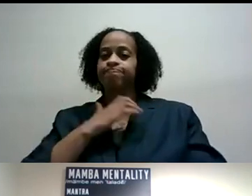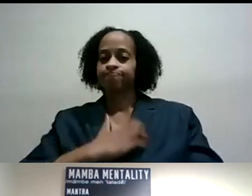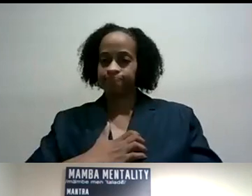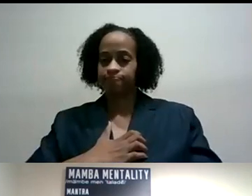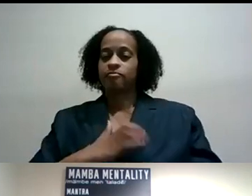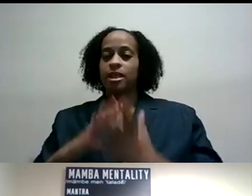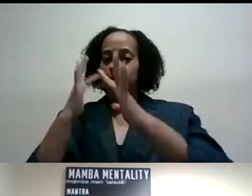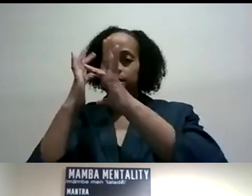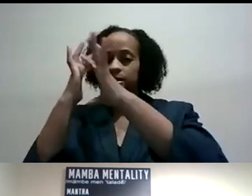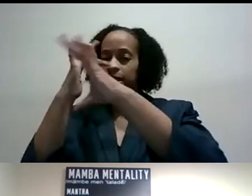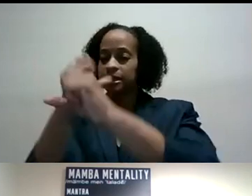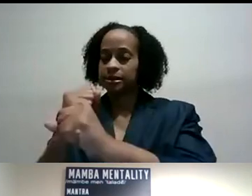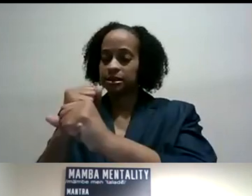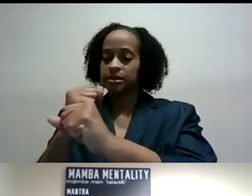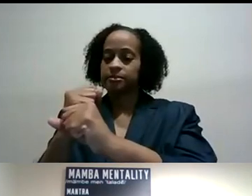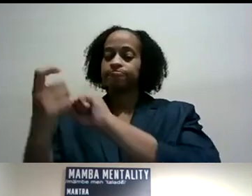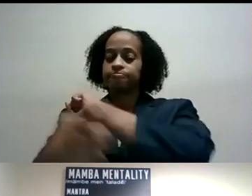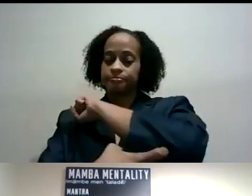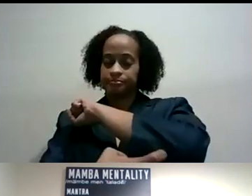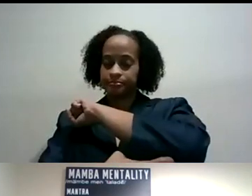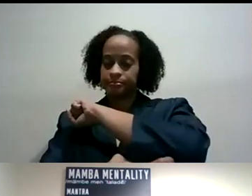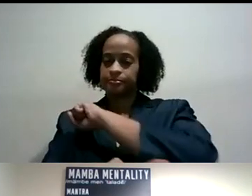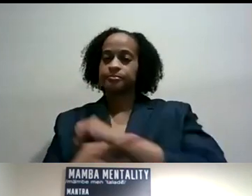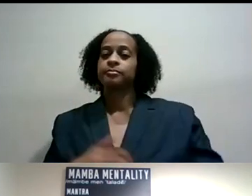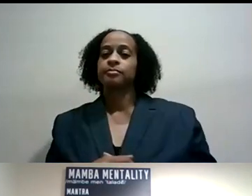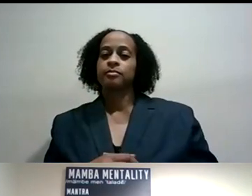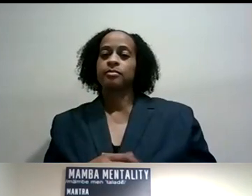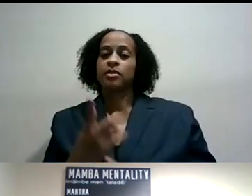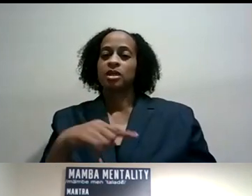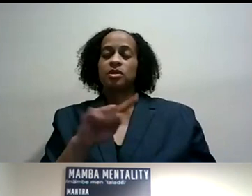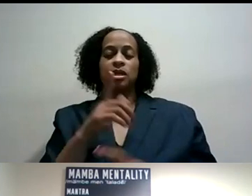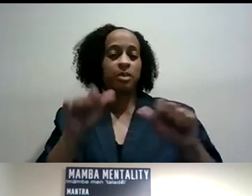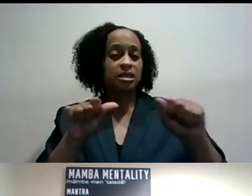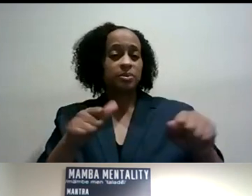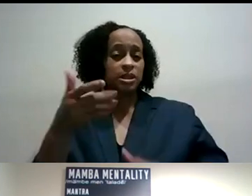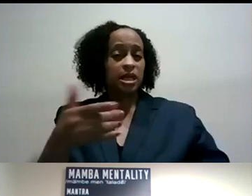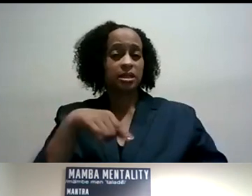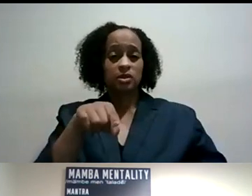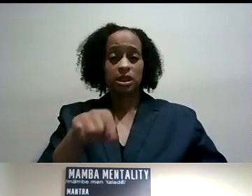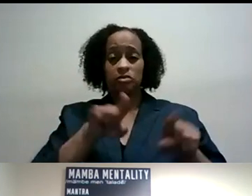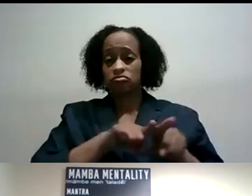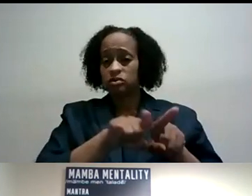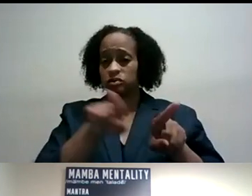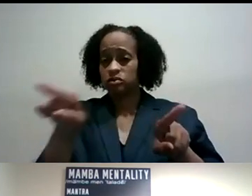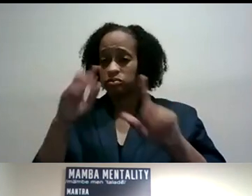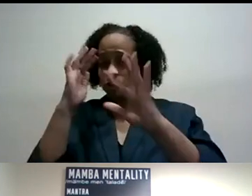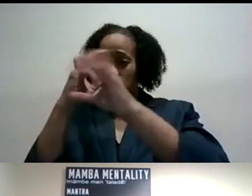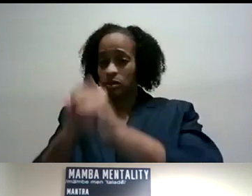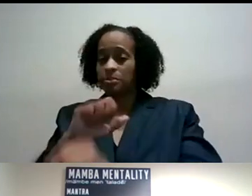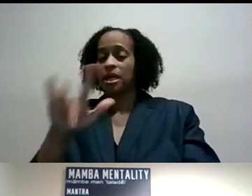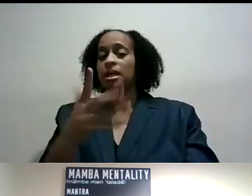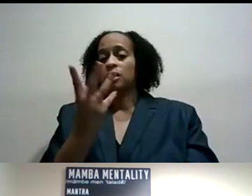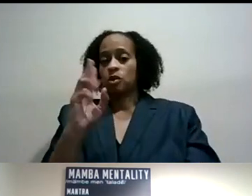enticed. So the culpability is there. He is drawn away by his